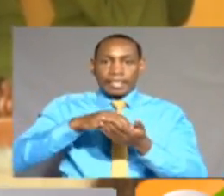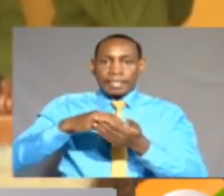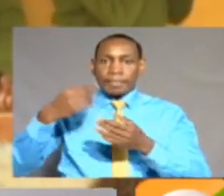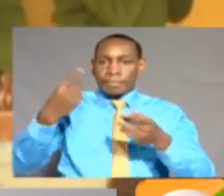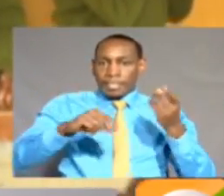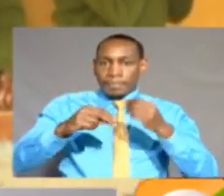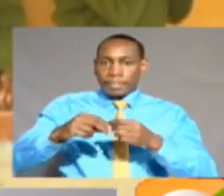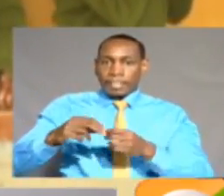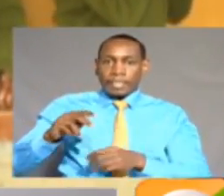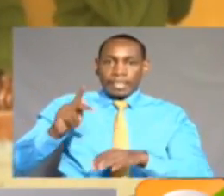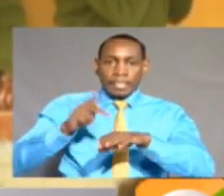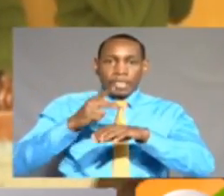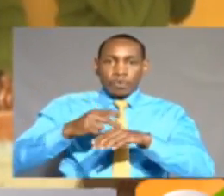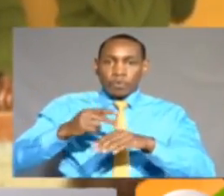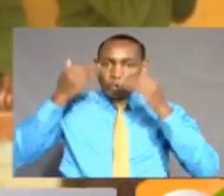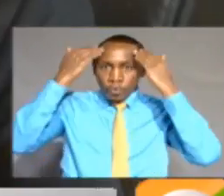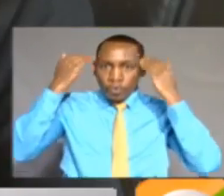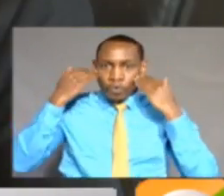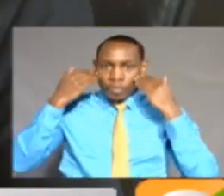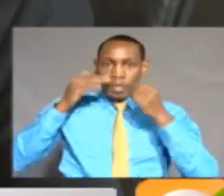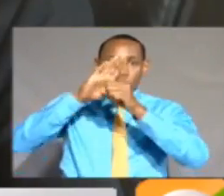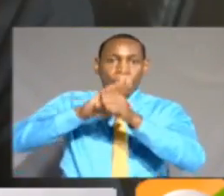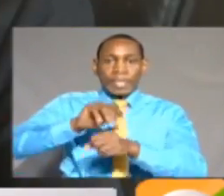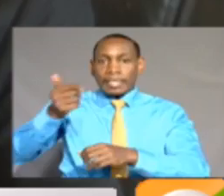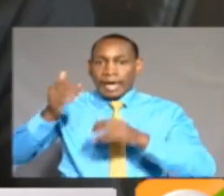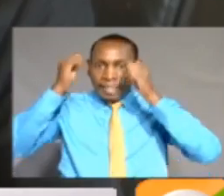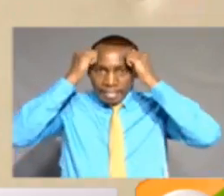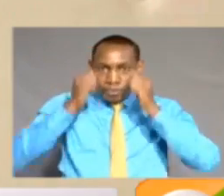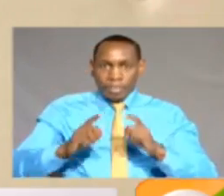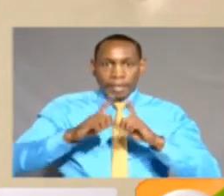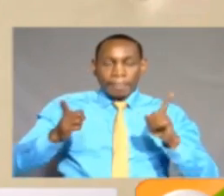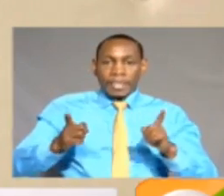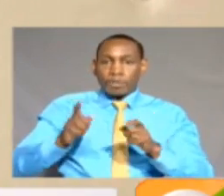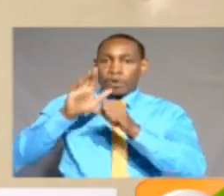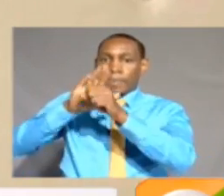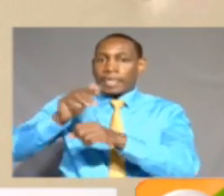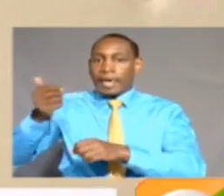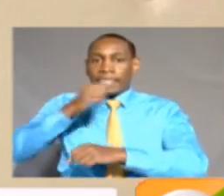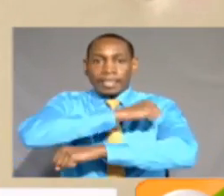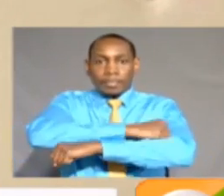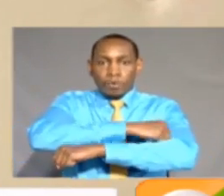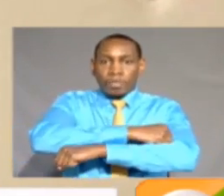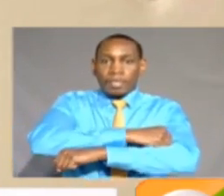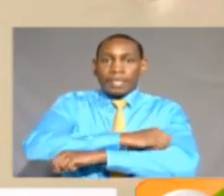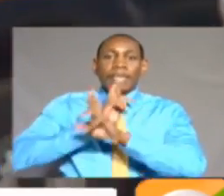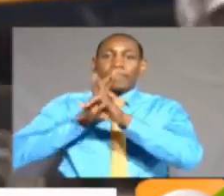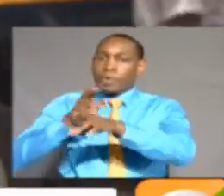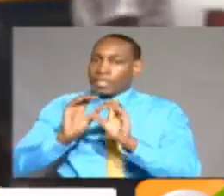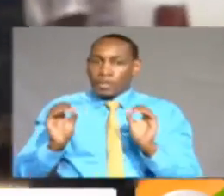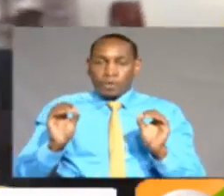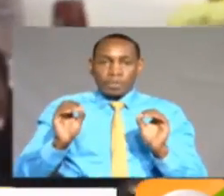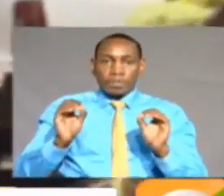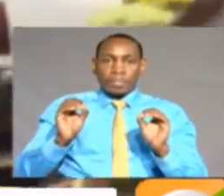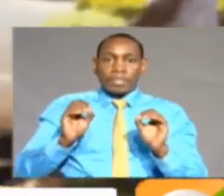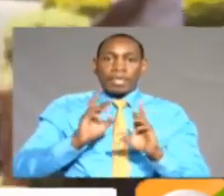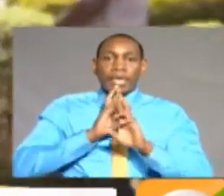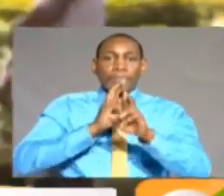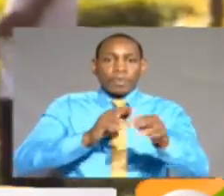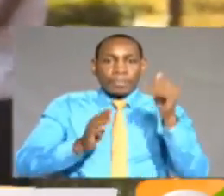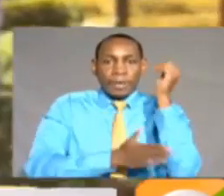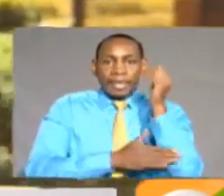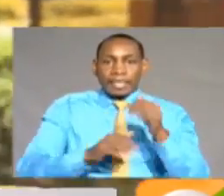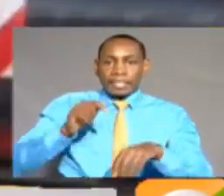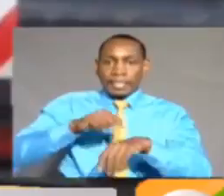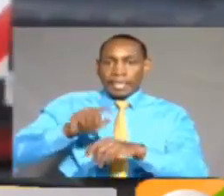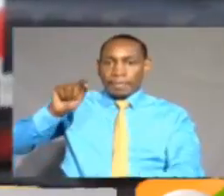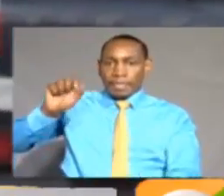court, accused of brutally bullying fellow students. But a lot of bullying in other schools has been underreported. A damning report by the